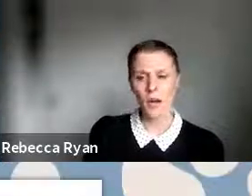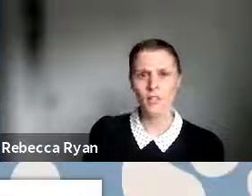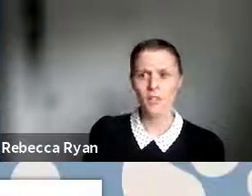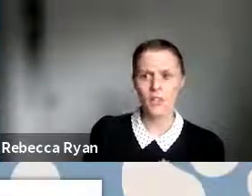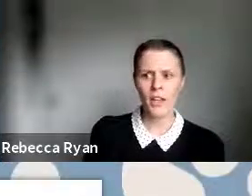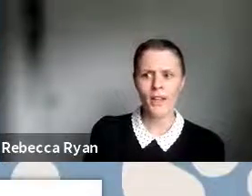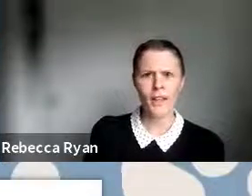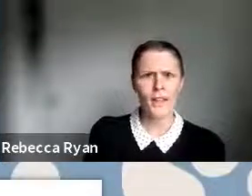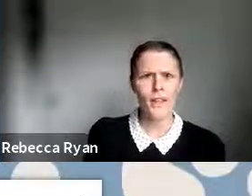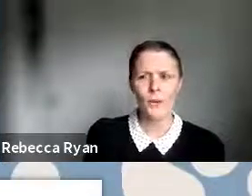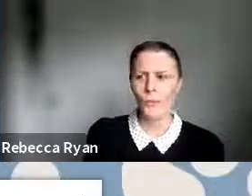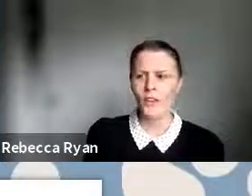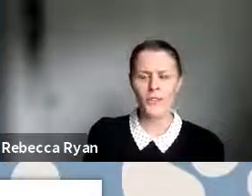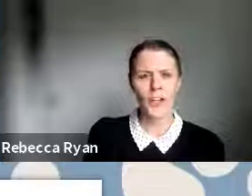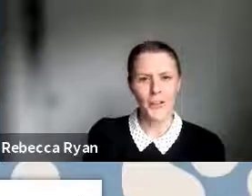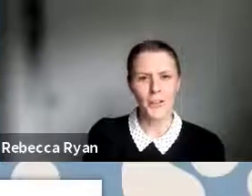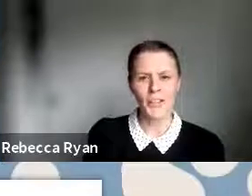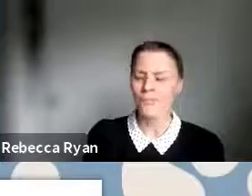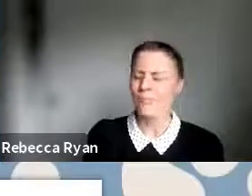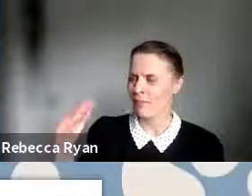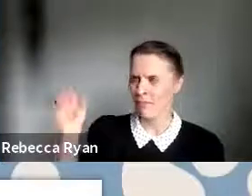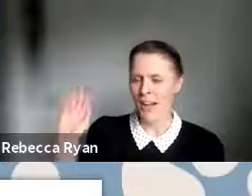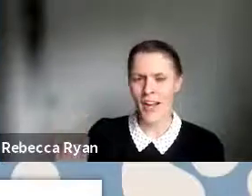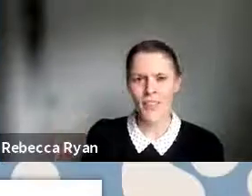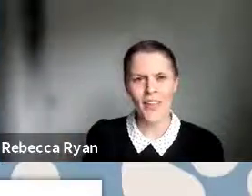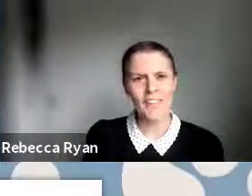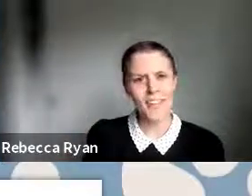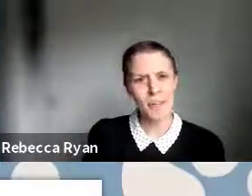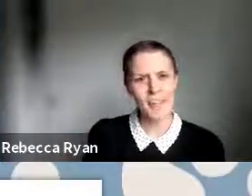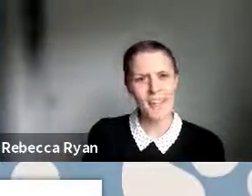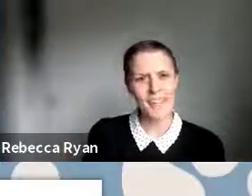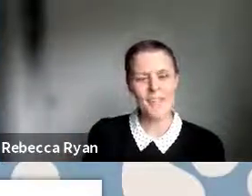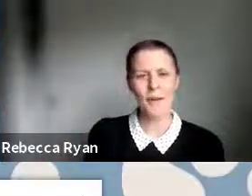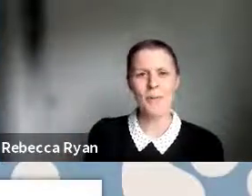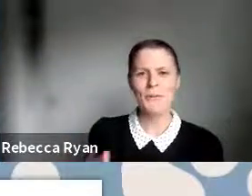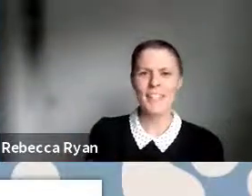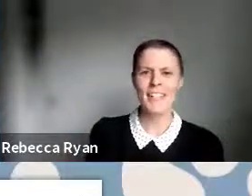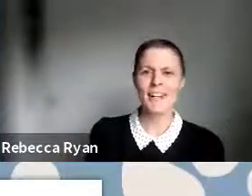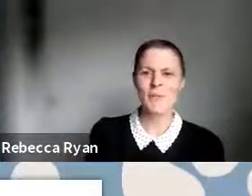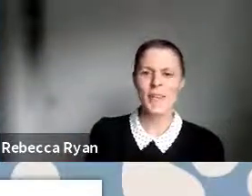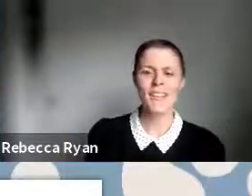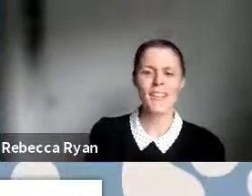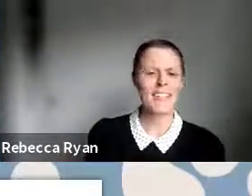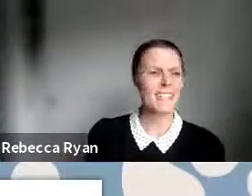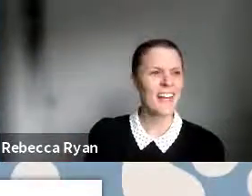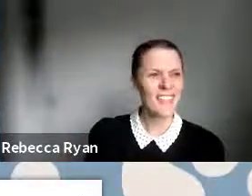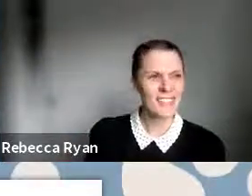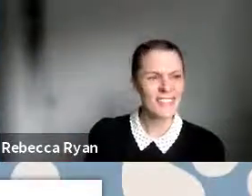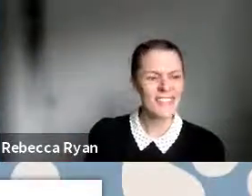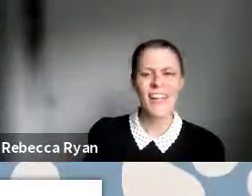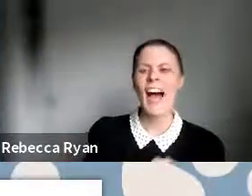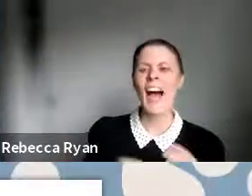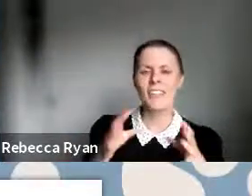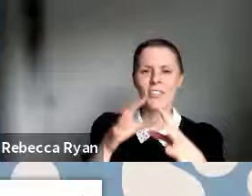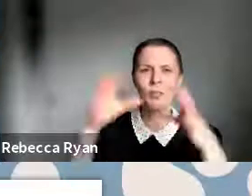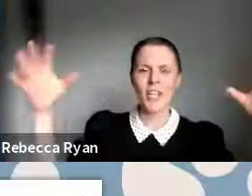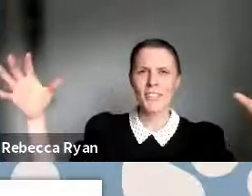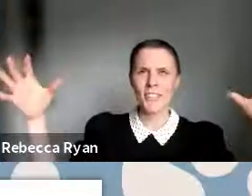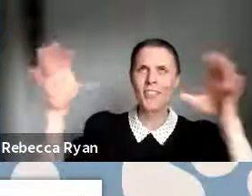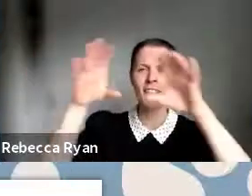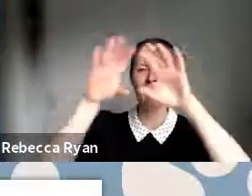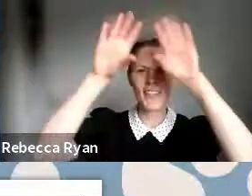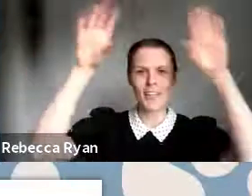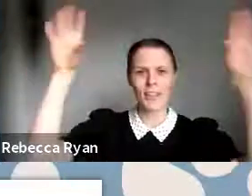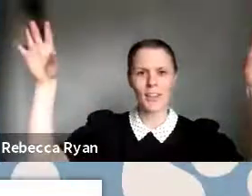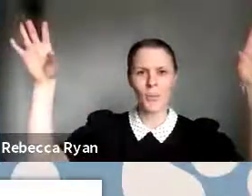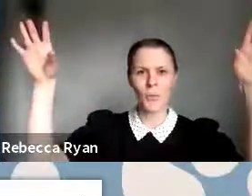Janssen pause. And if you're like, what is Janssen? I had that same thing too. I was reading and I'm like, what is Janssen? So